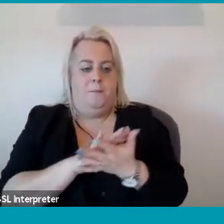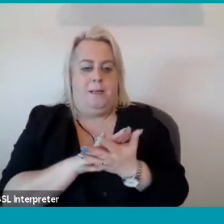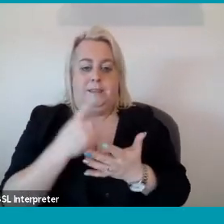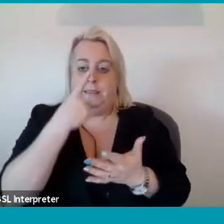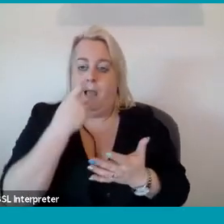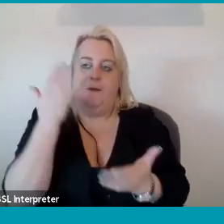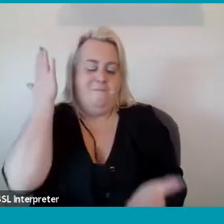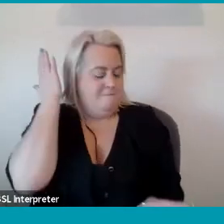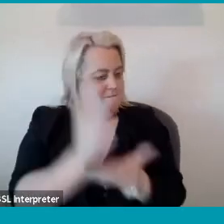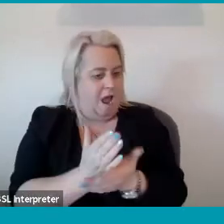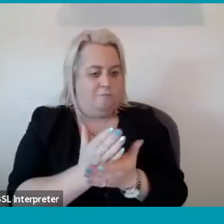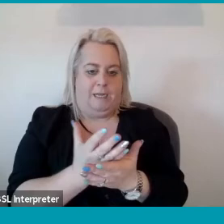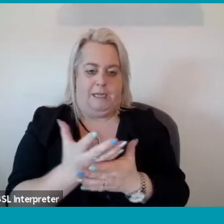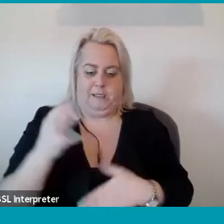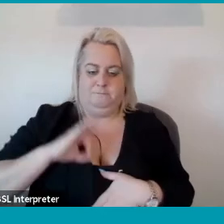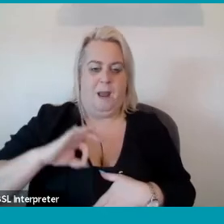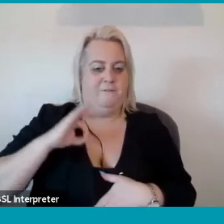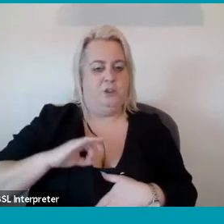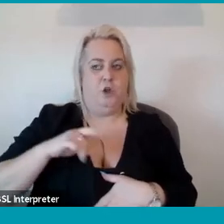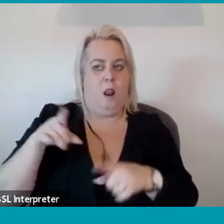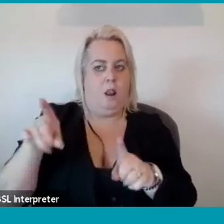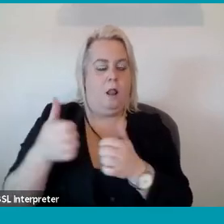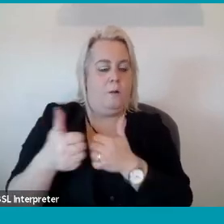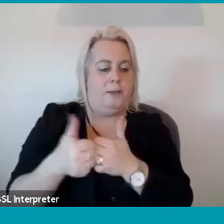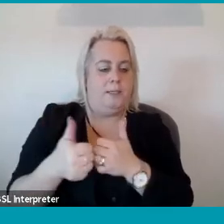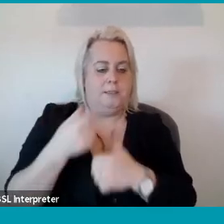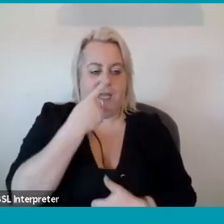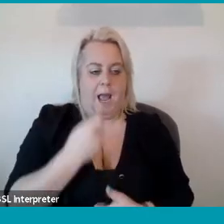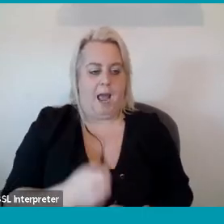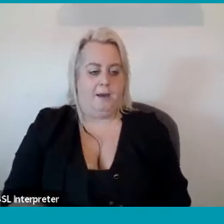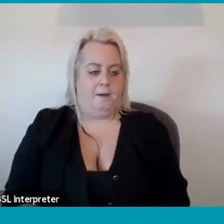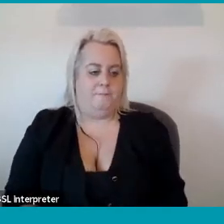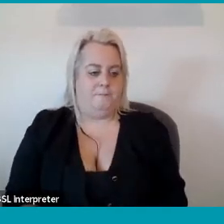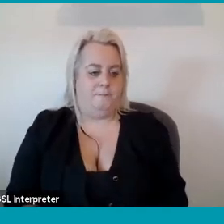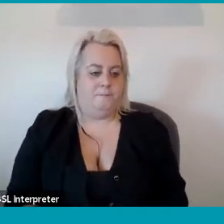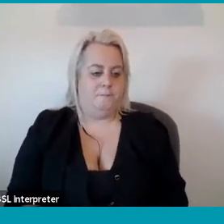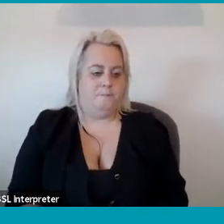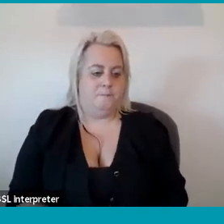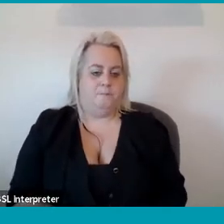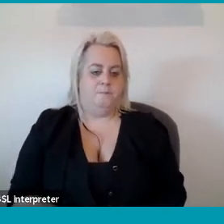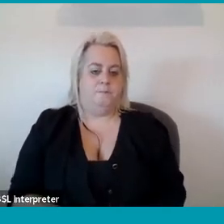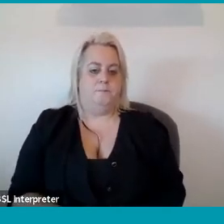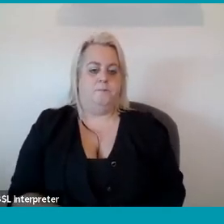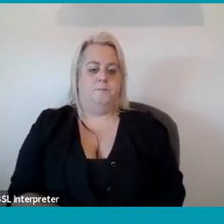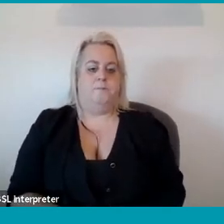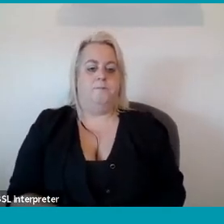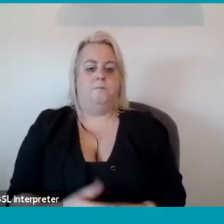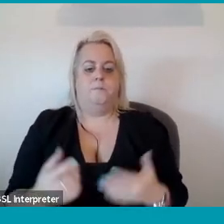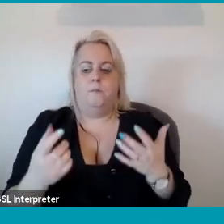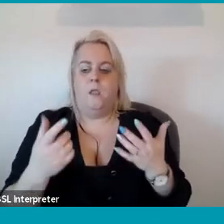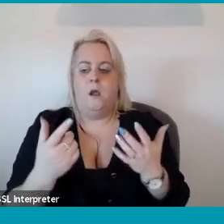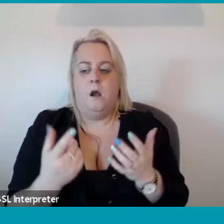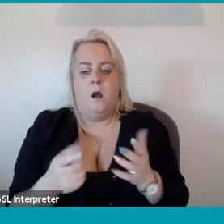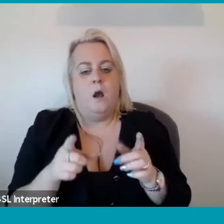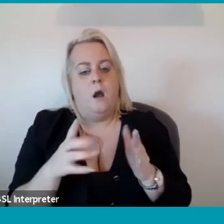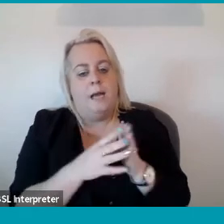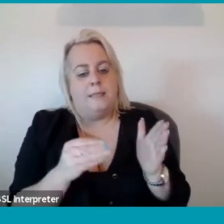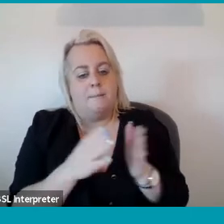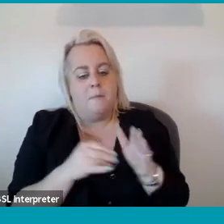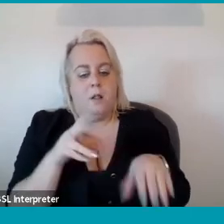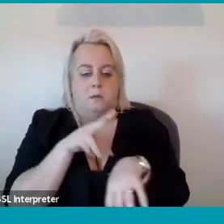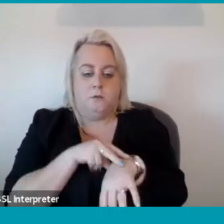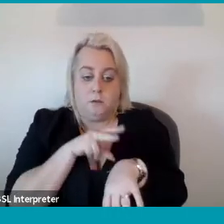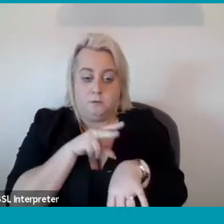to an organization. And then there are some quite quirky ones. There was a doctor in France, who